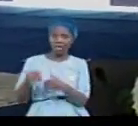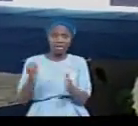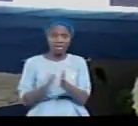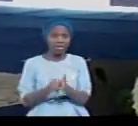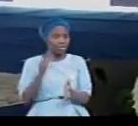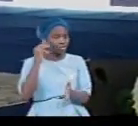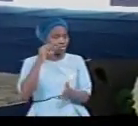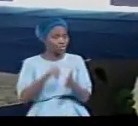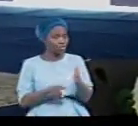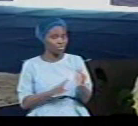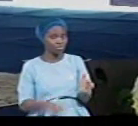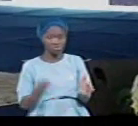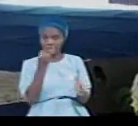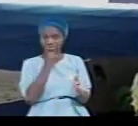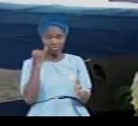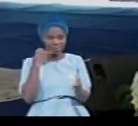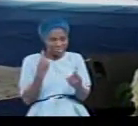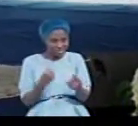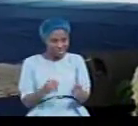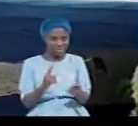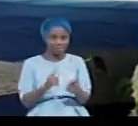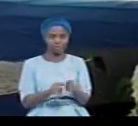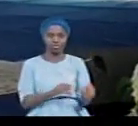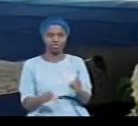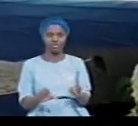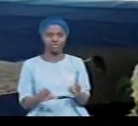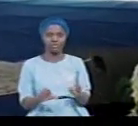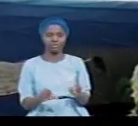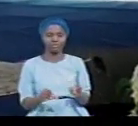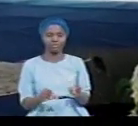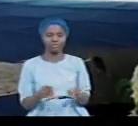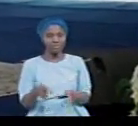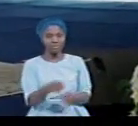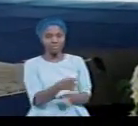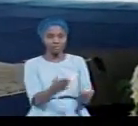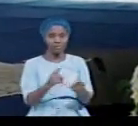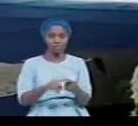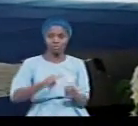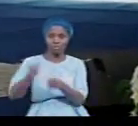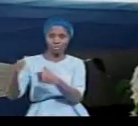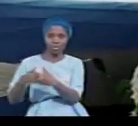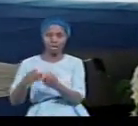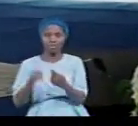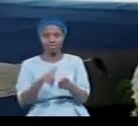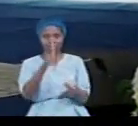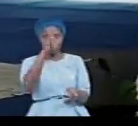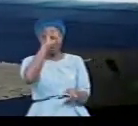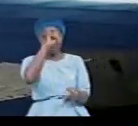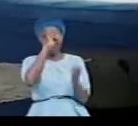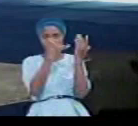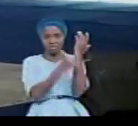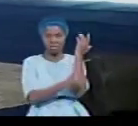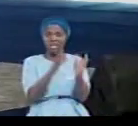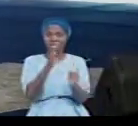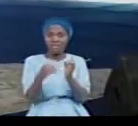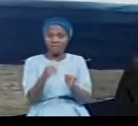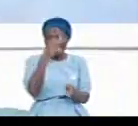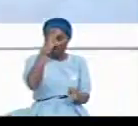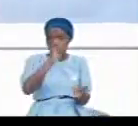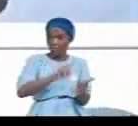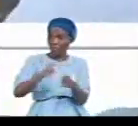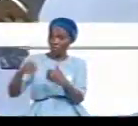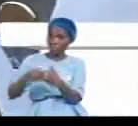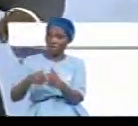at the chariots, they wanted to go back to Egypt. If any man draw back, and look at